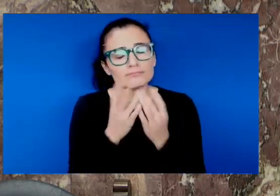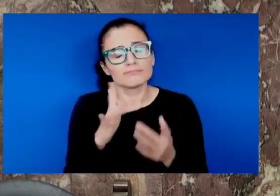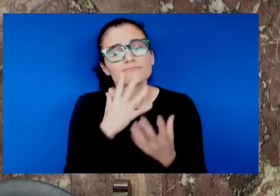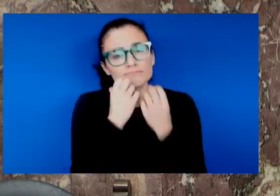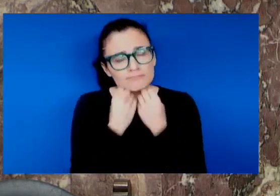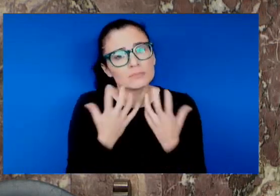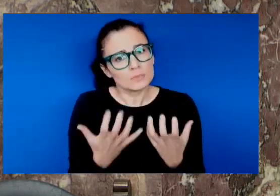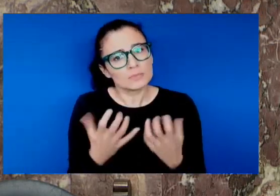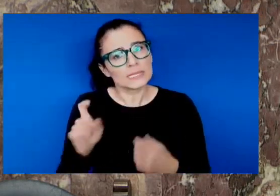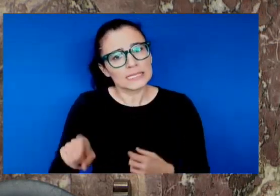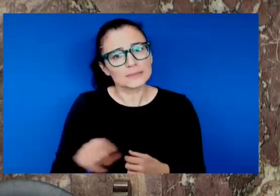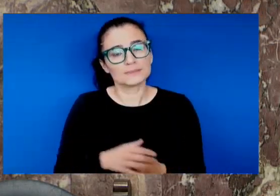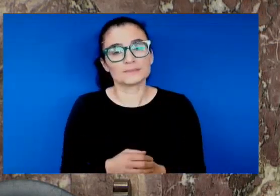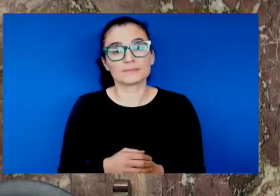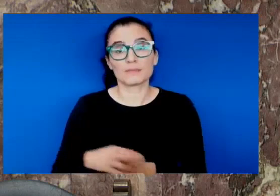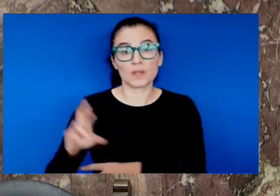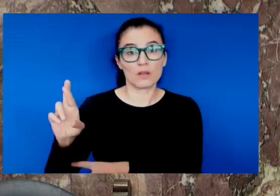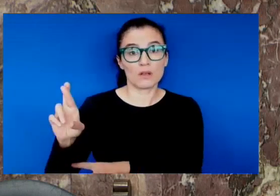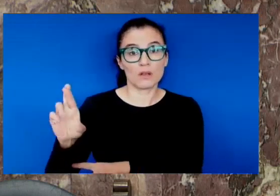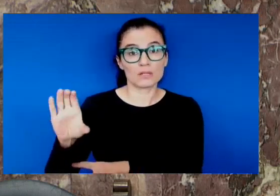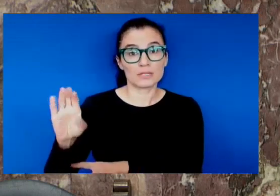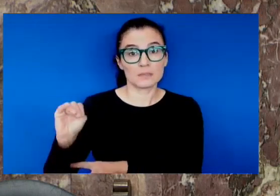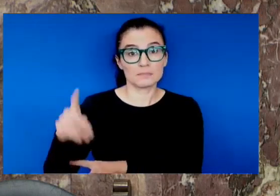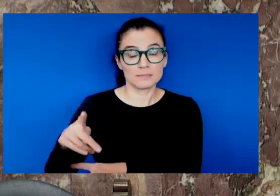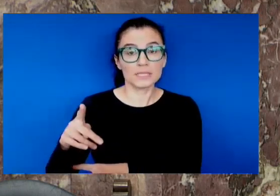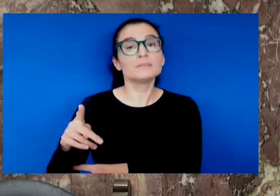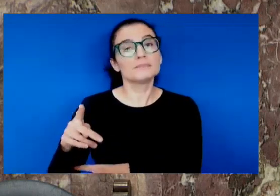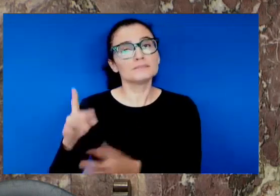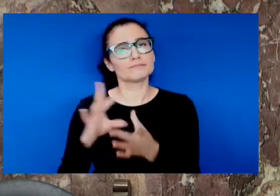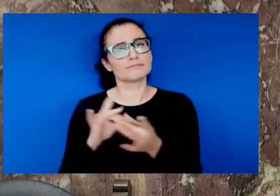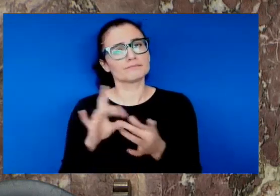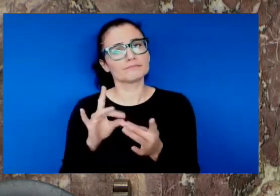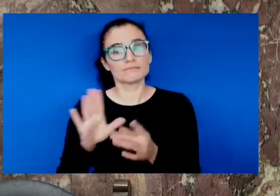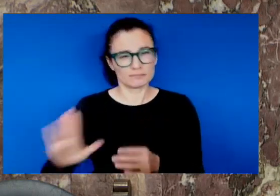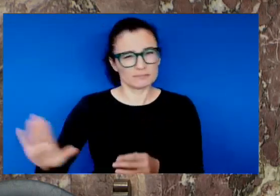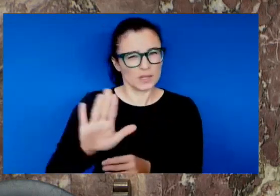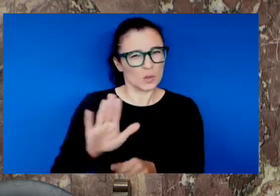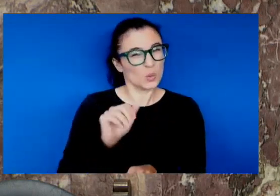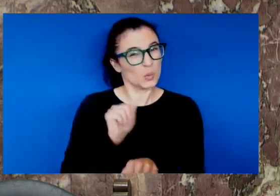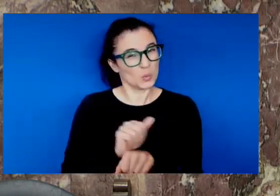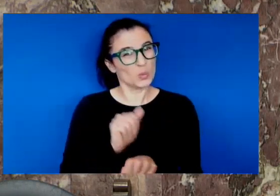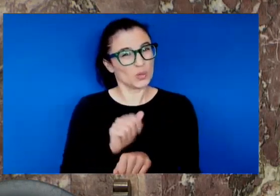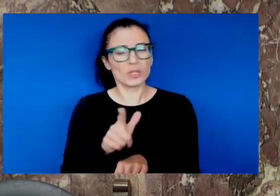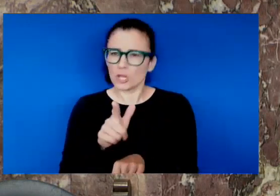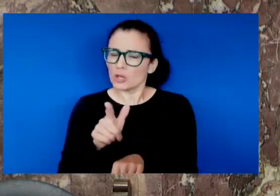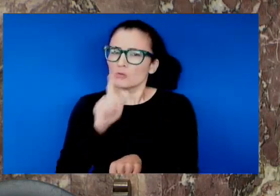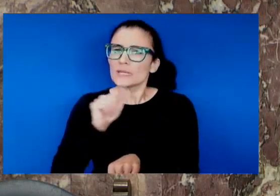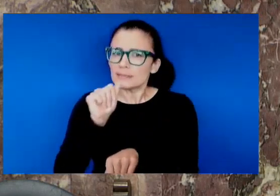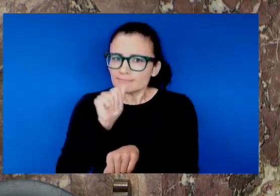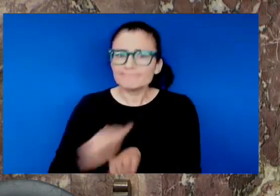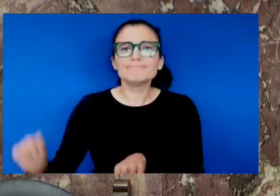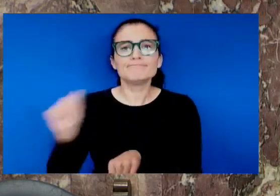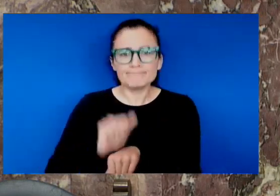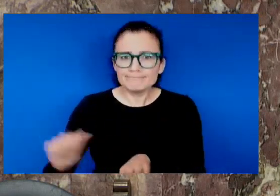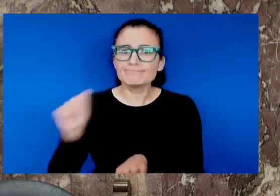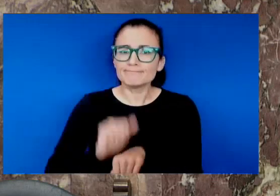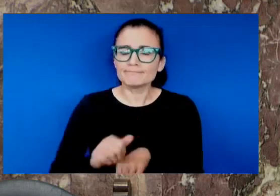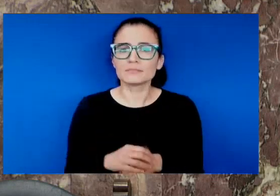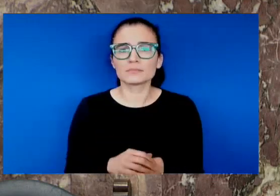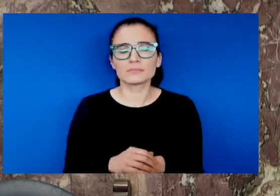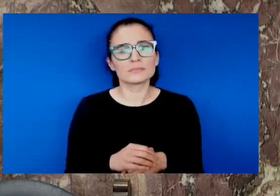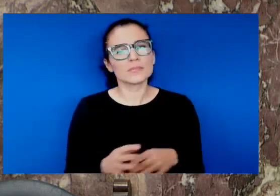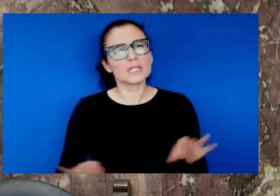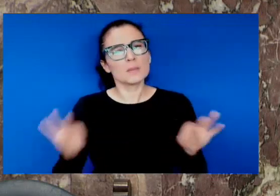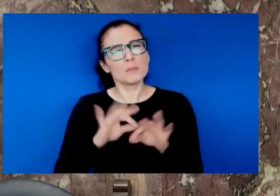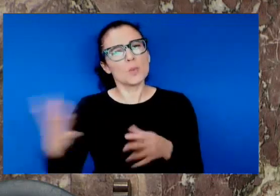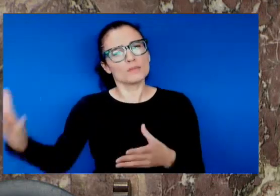law enforcement is doing with respect to the critical work that they're engaged in clearly across the province to do everything